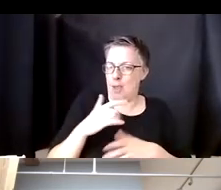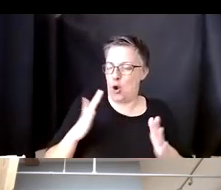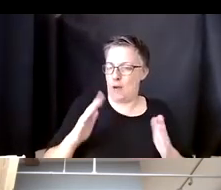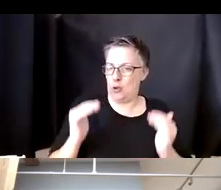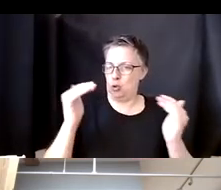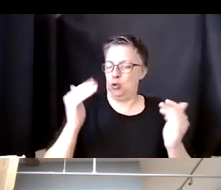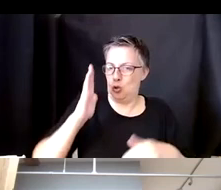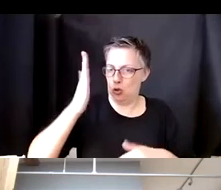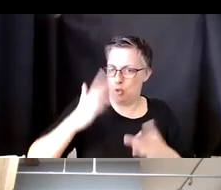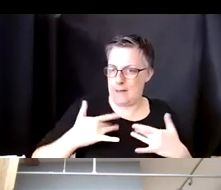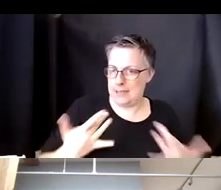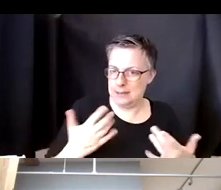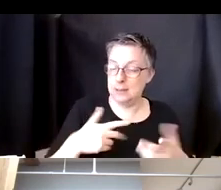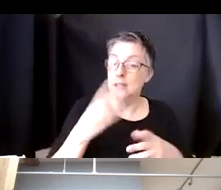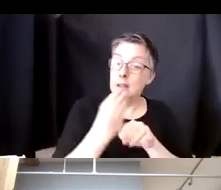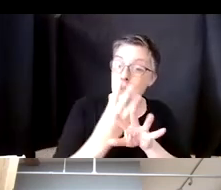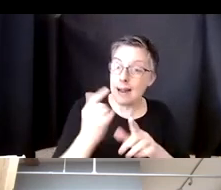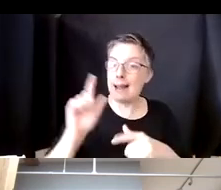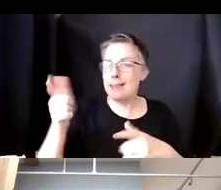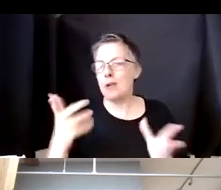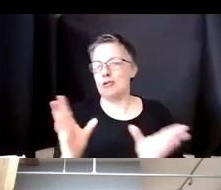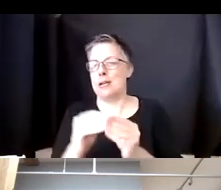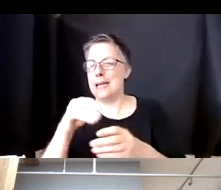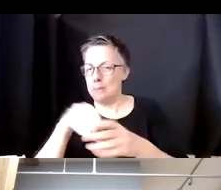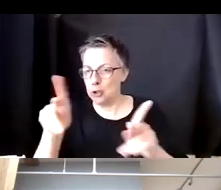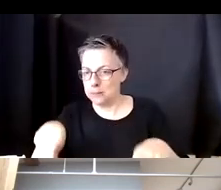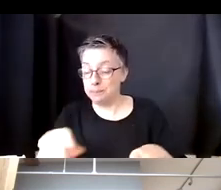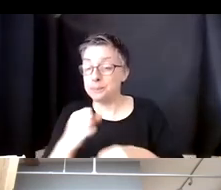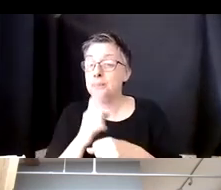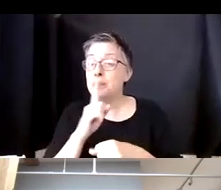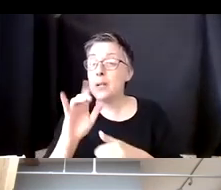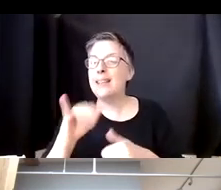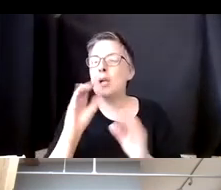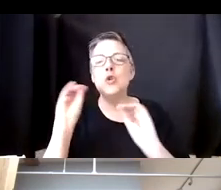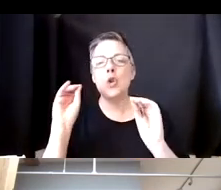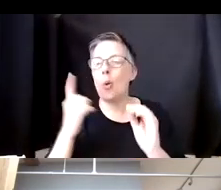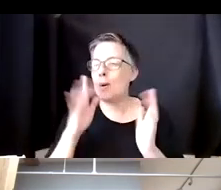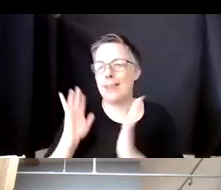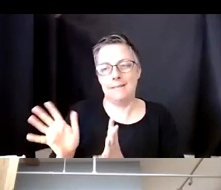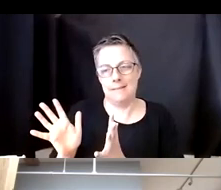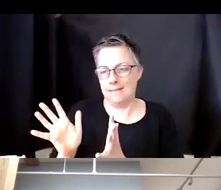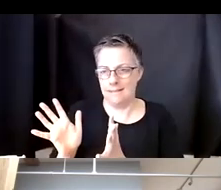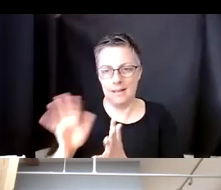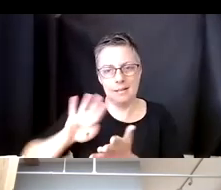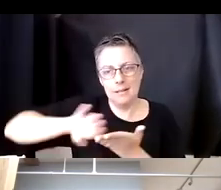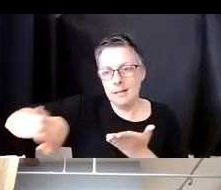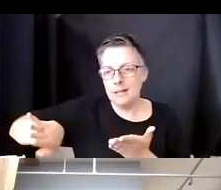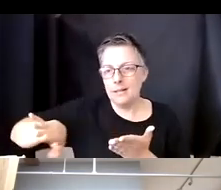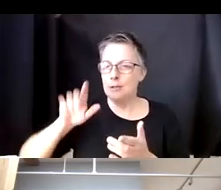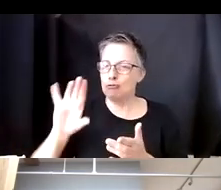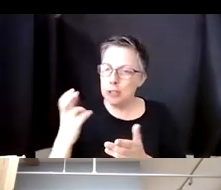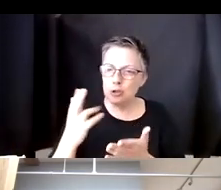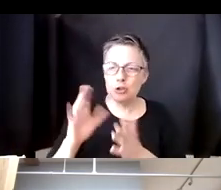both virtual and later in person, and make sure that no one is left out of these rich cultural,